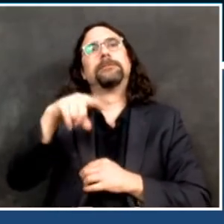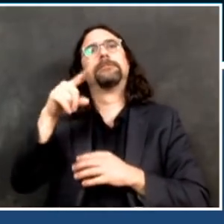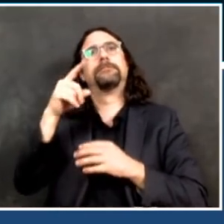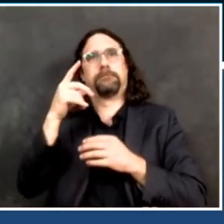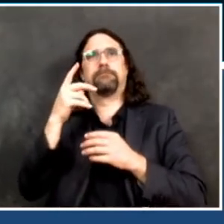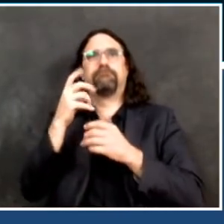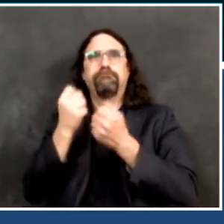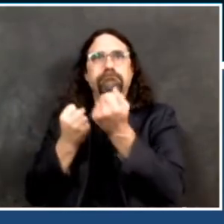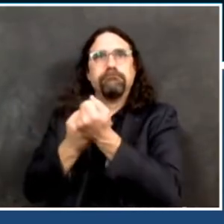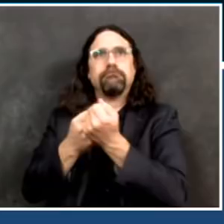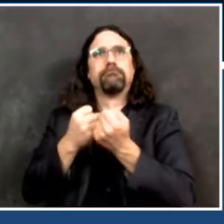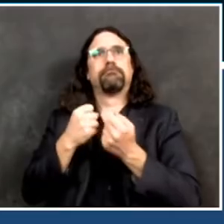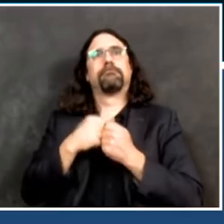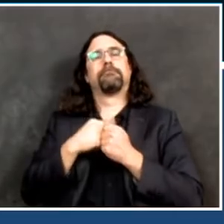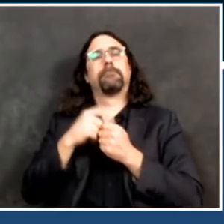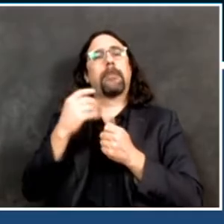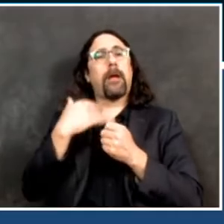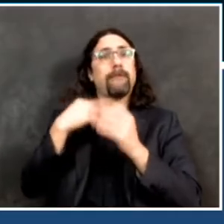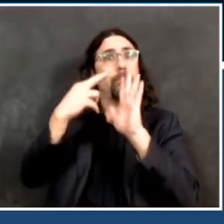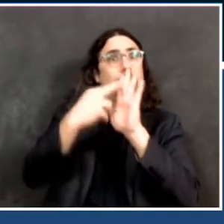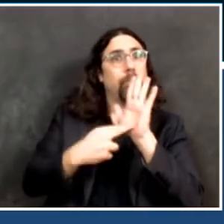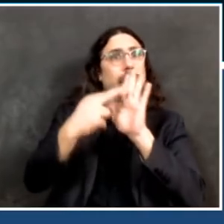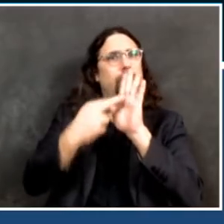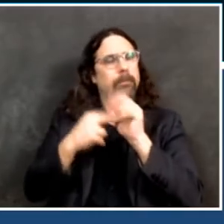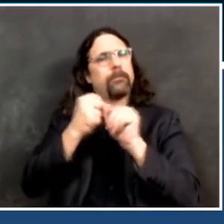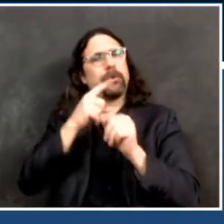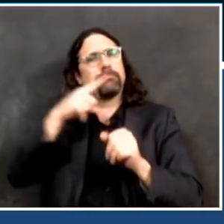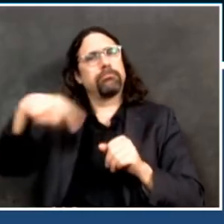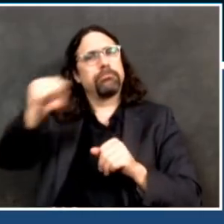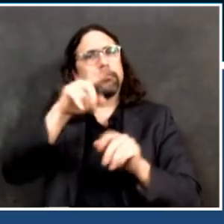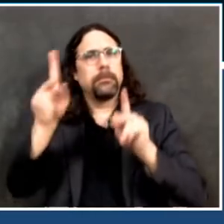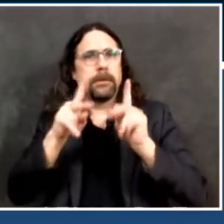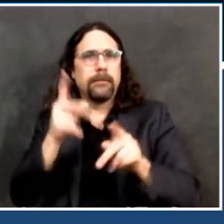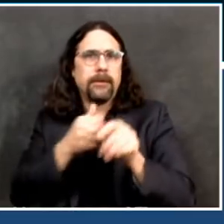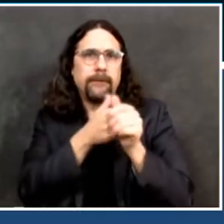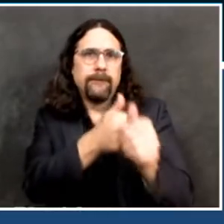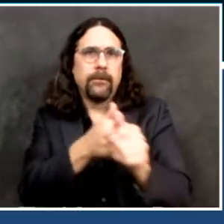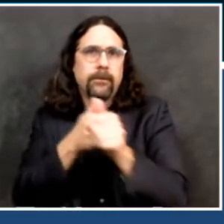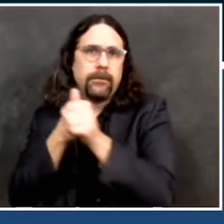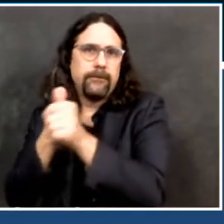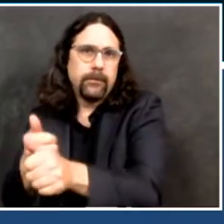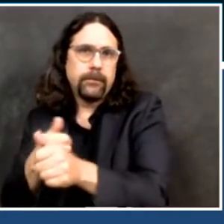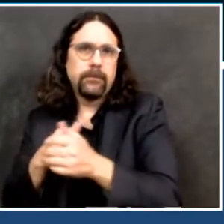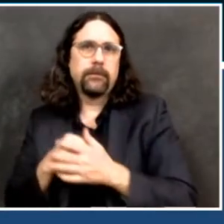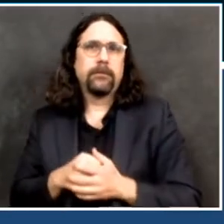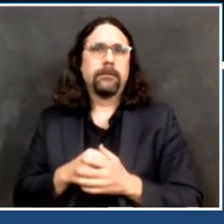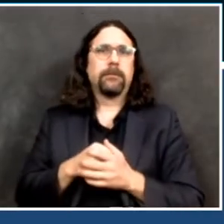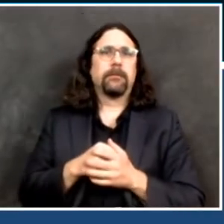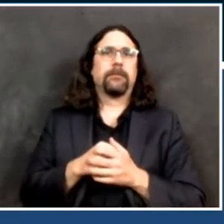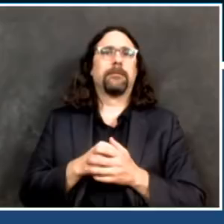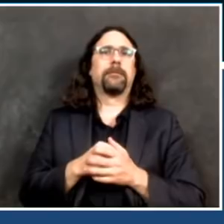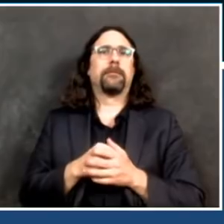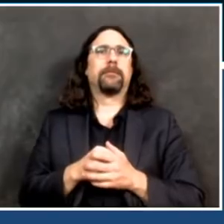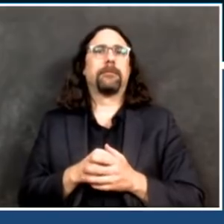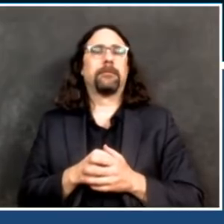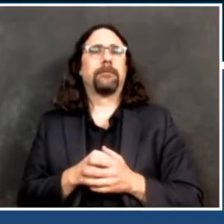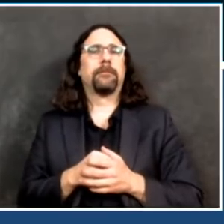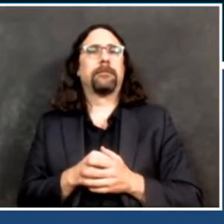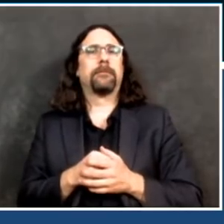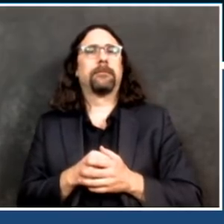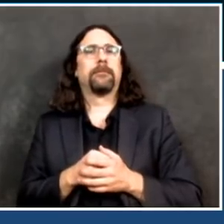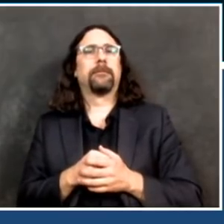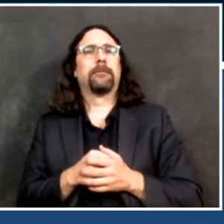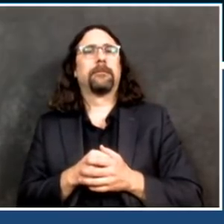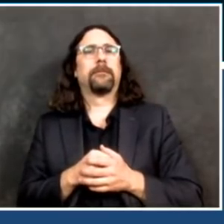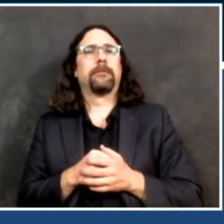today, talking about the fact that we really will support grocery stores who require their customers to wear a face